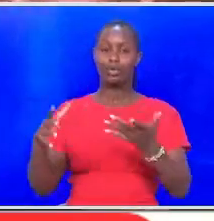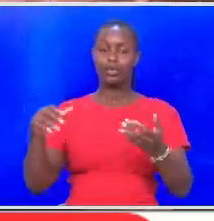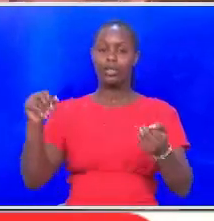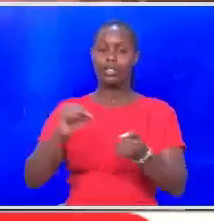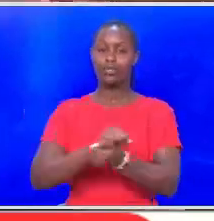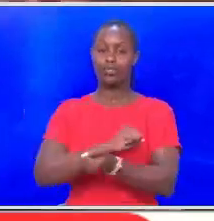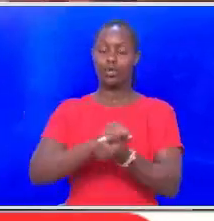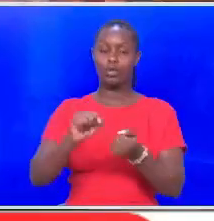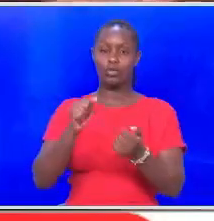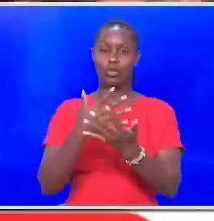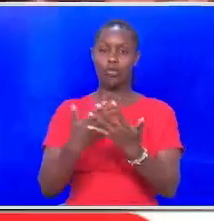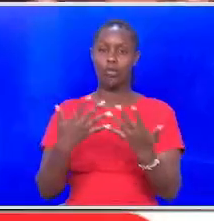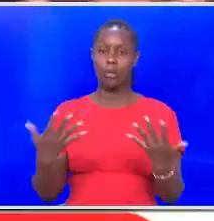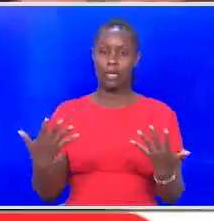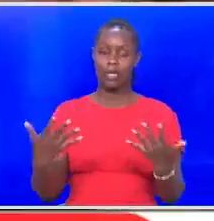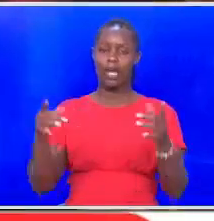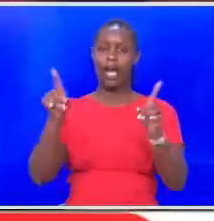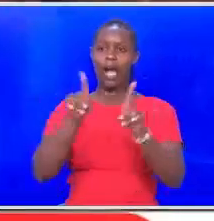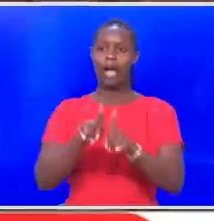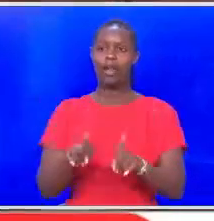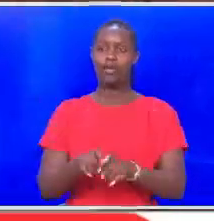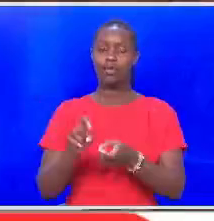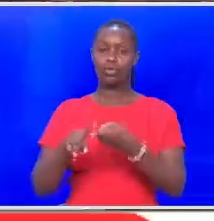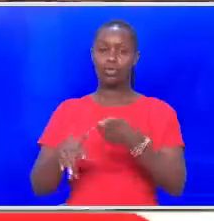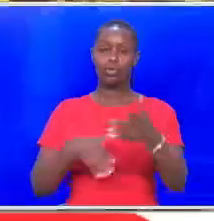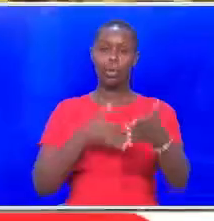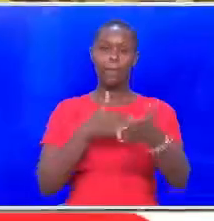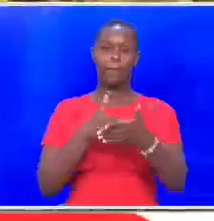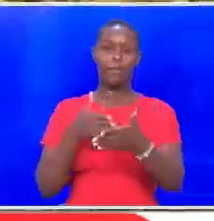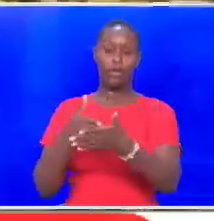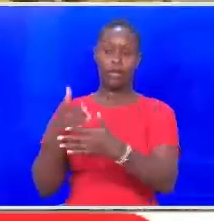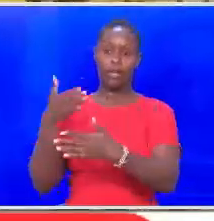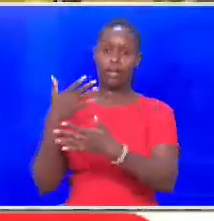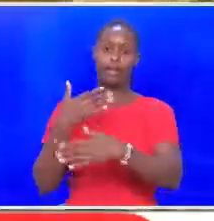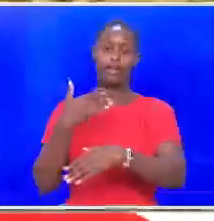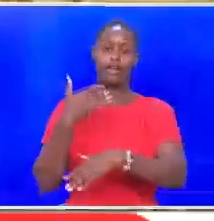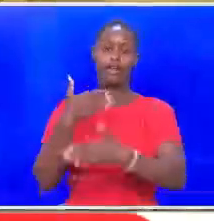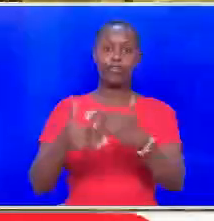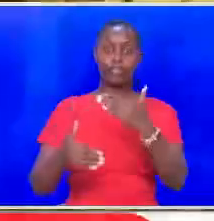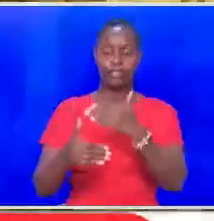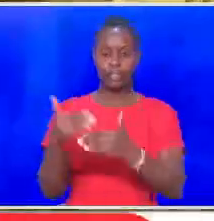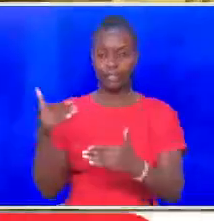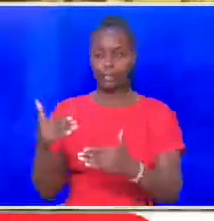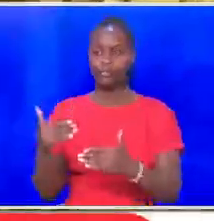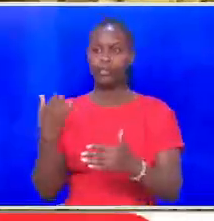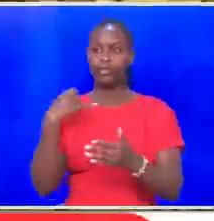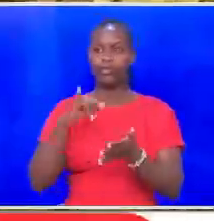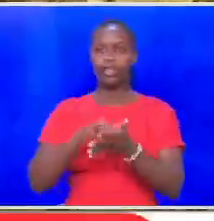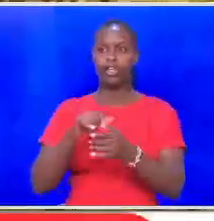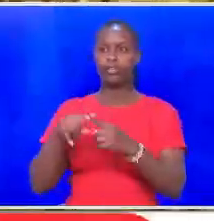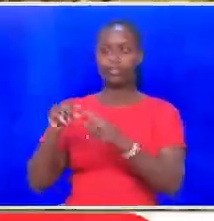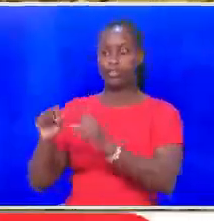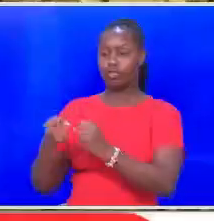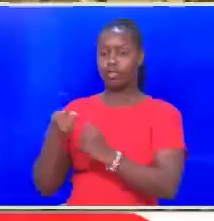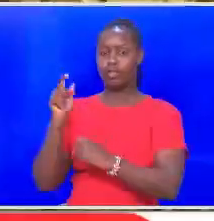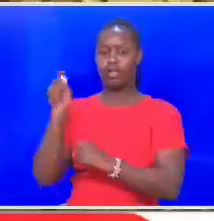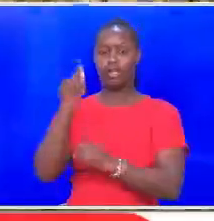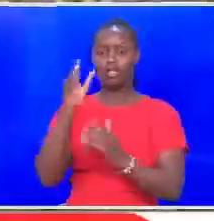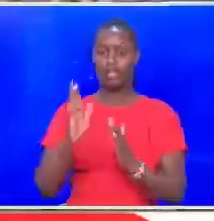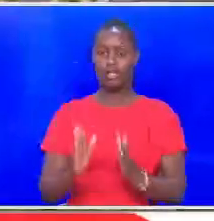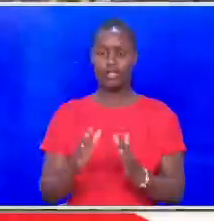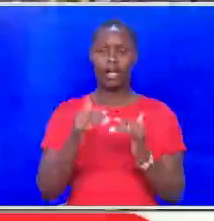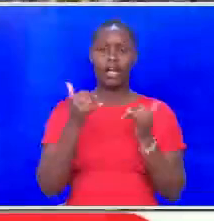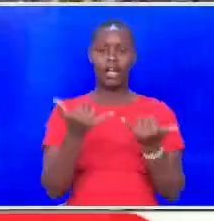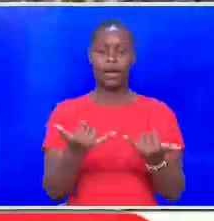of property and the blocking of infrastructure. Ili kunusuru maisha maelfu ya Wakenya, Kindiki amewataka Wakenya